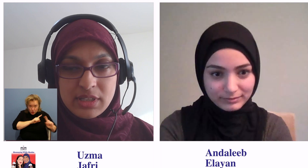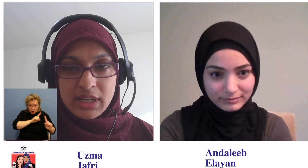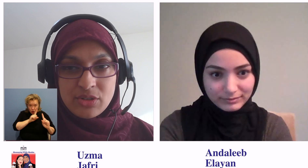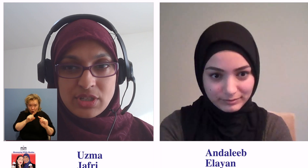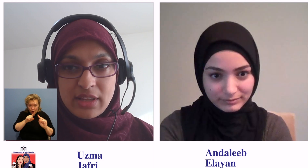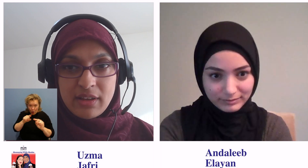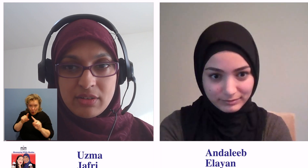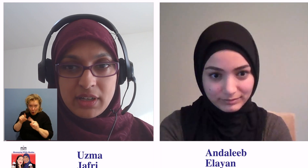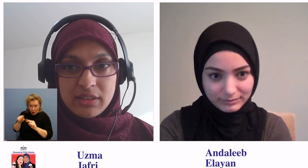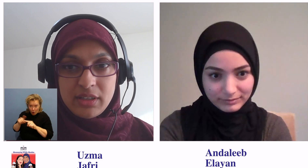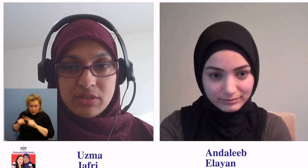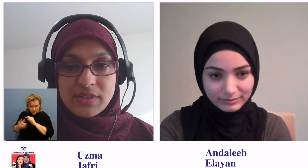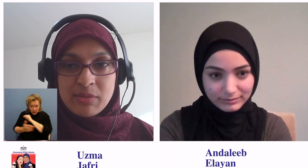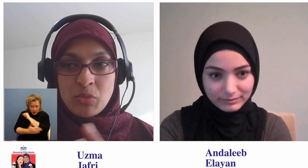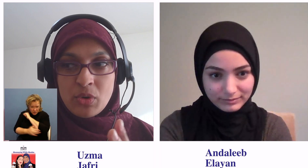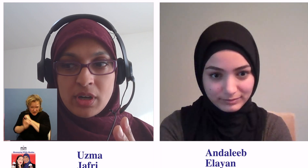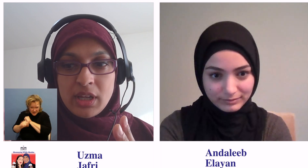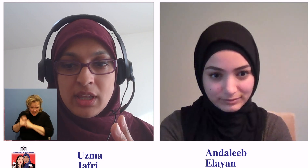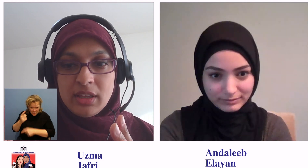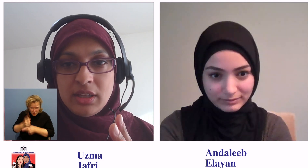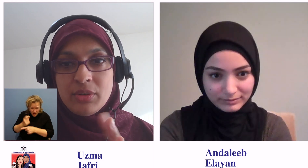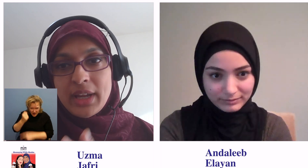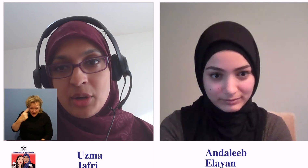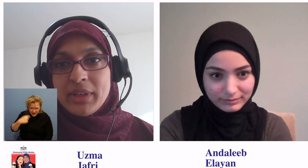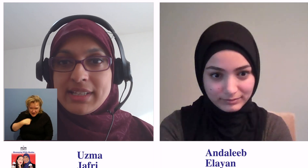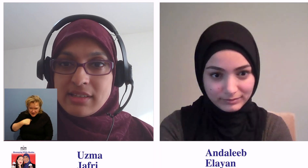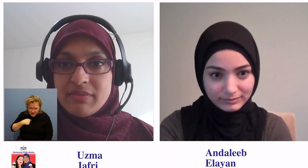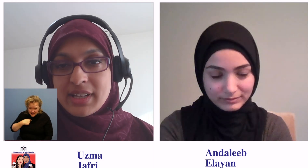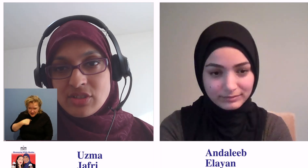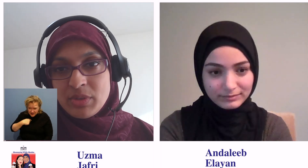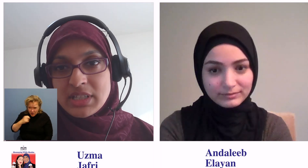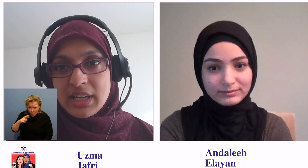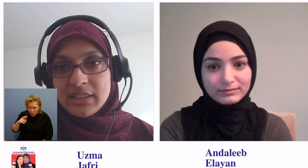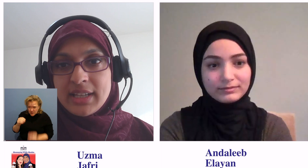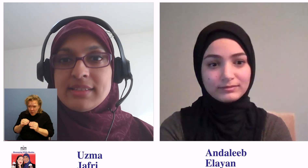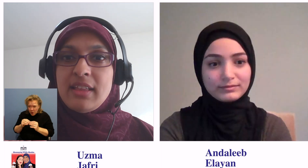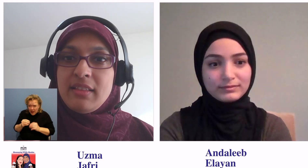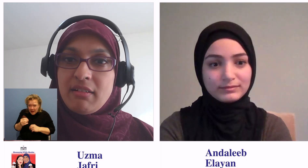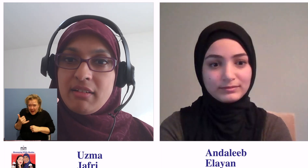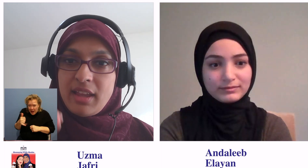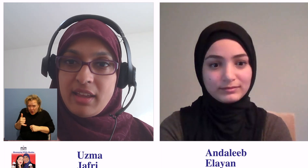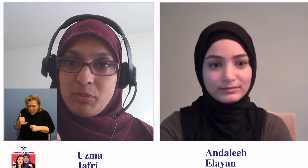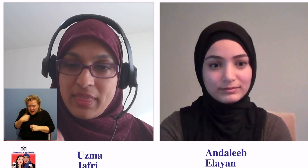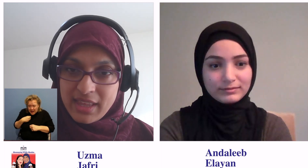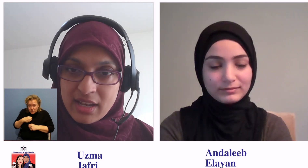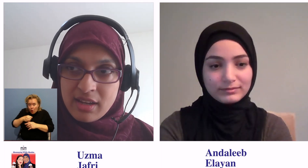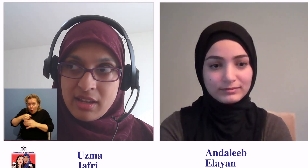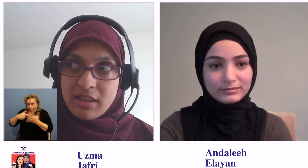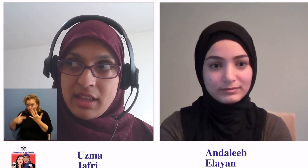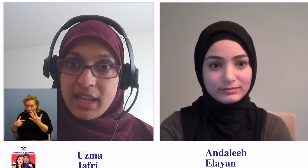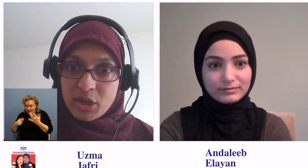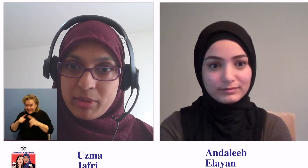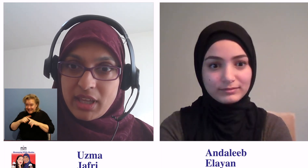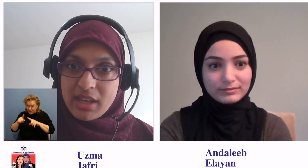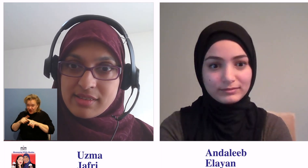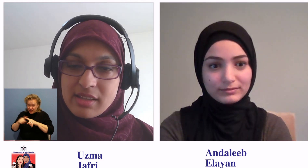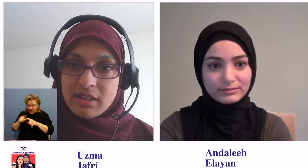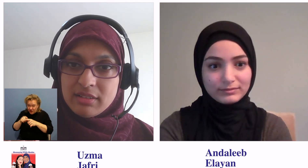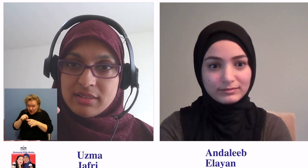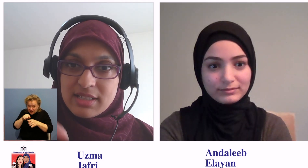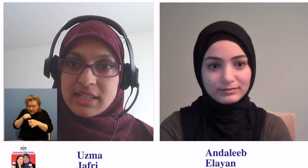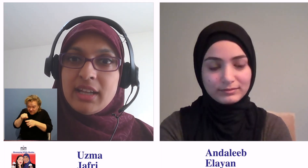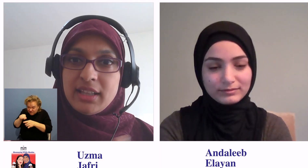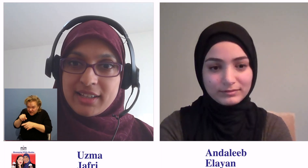Did I understand that correctly? Or is it more, you know, Arabic itself has so many dialects and there are within Arabic